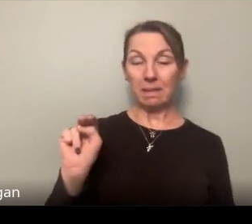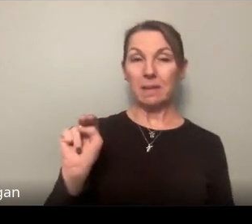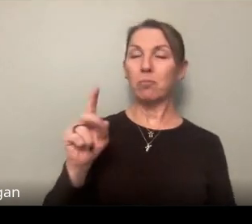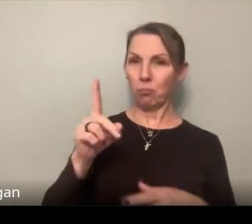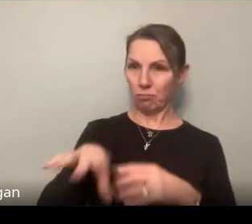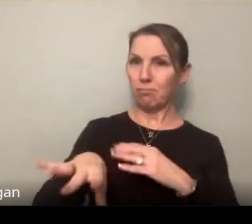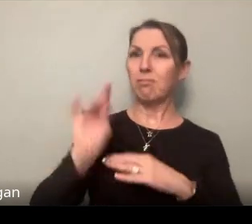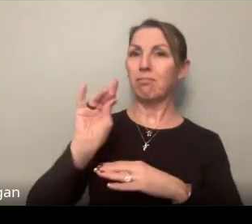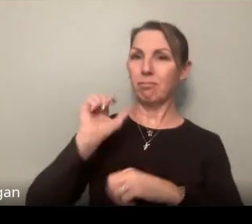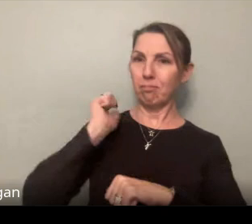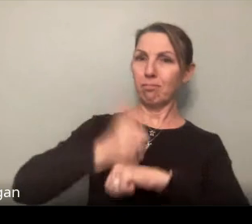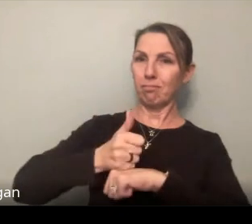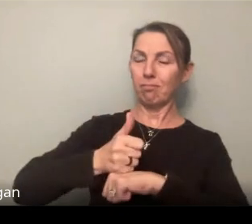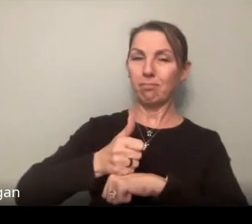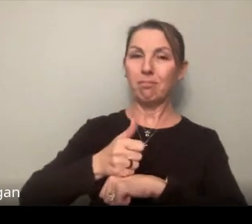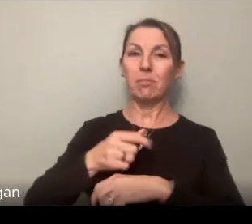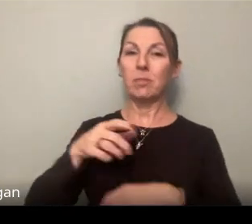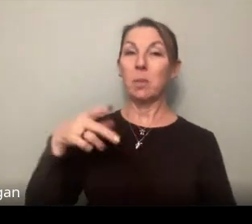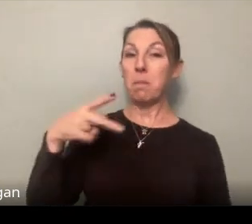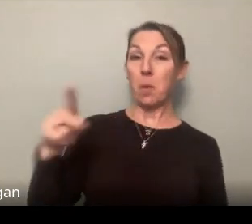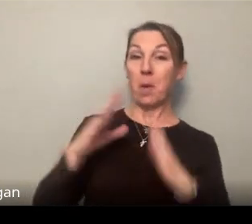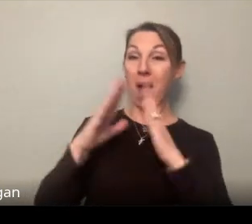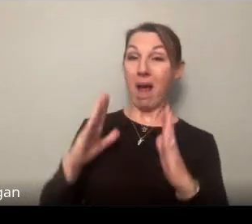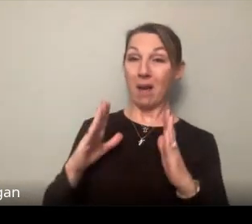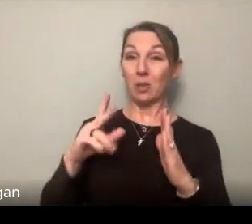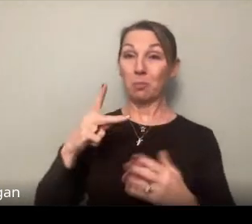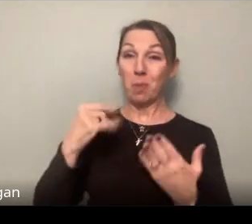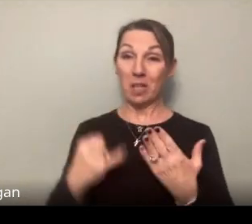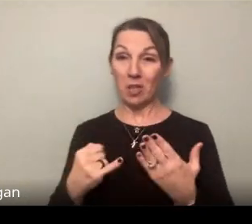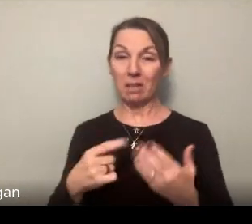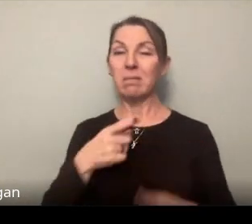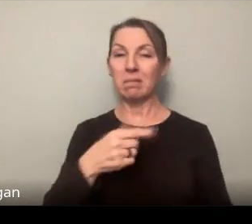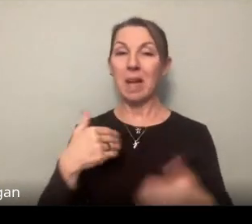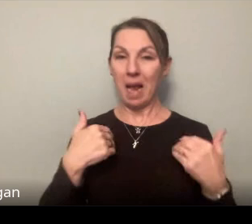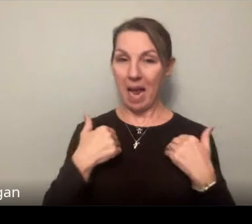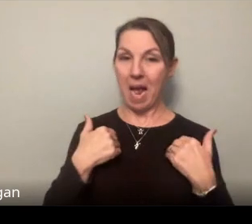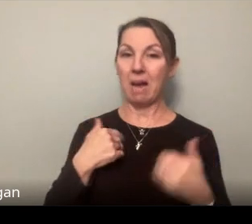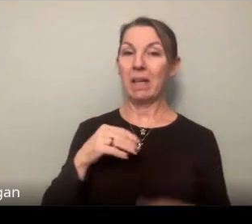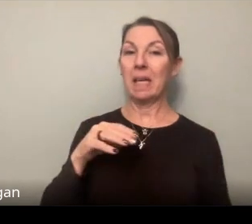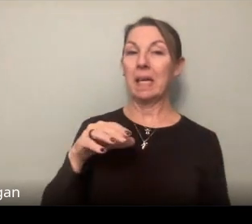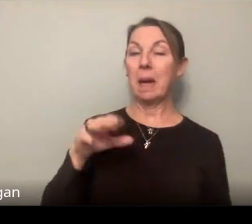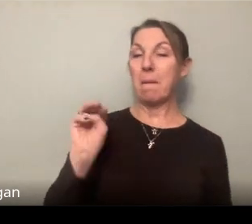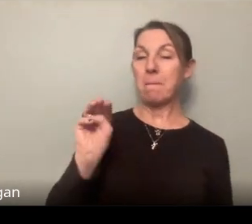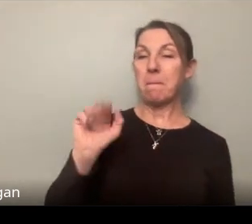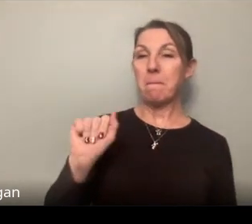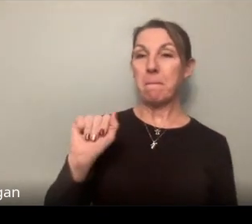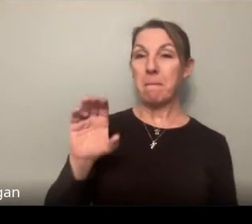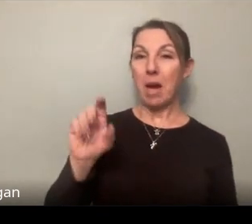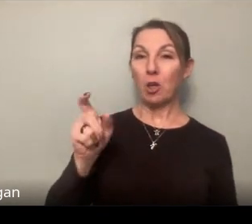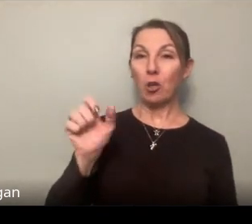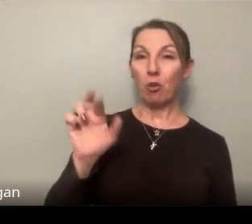House Project. Christine has a diagnosis of macular degeneration, and despite